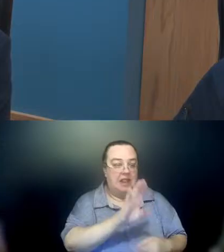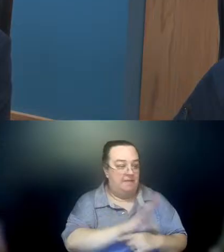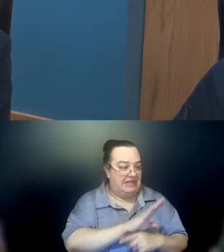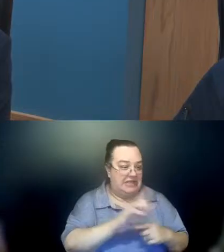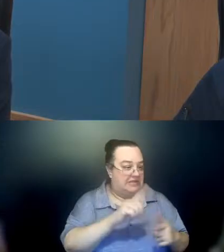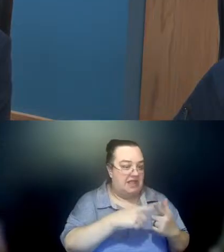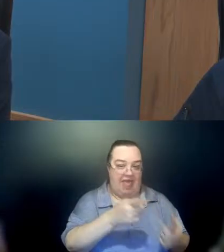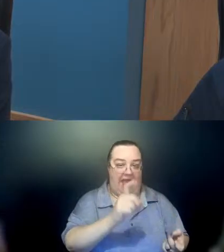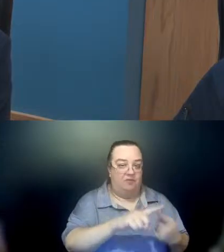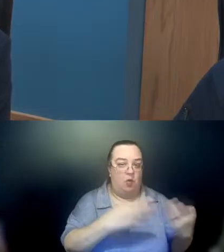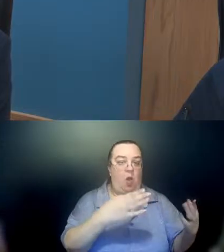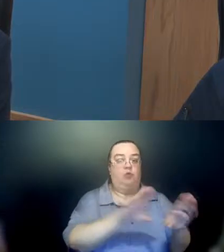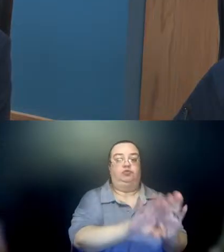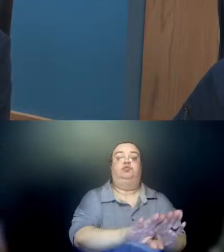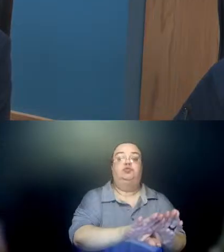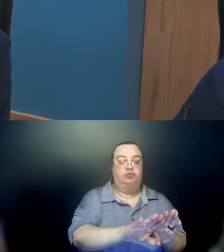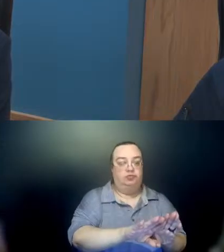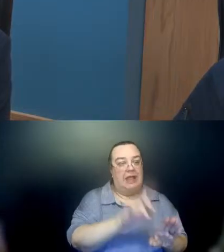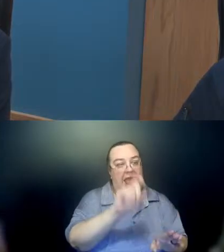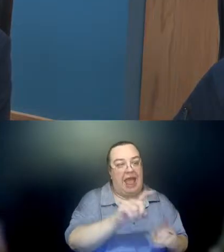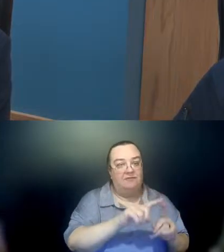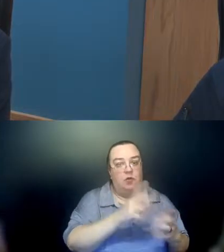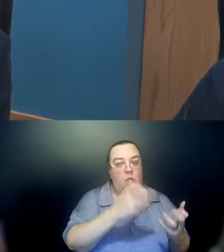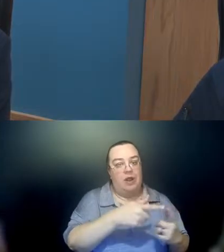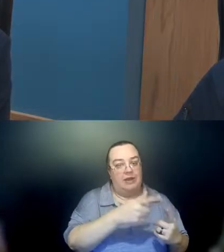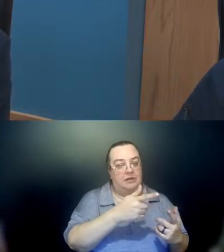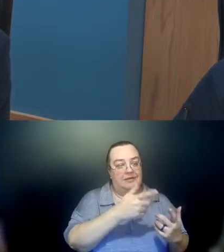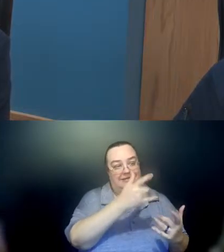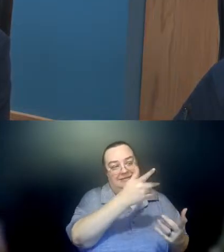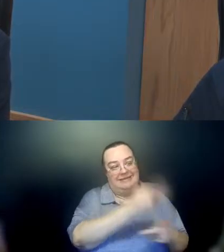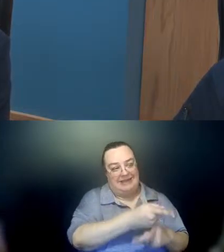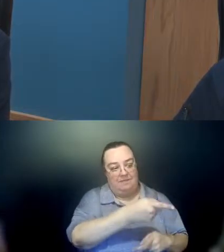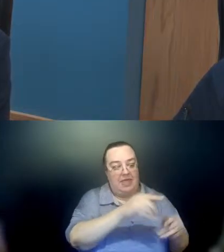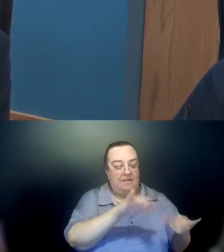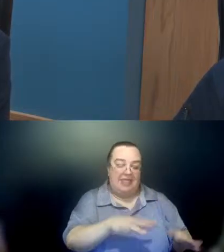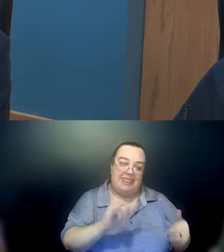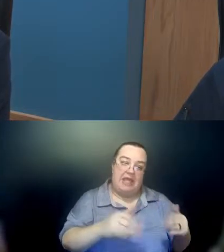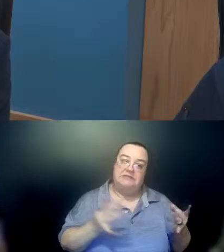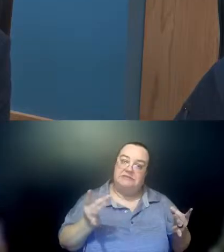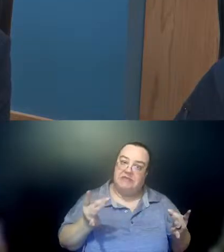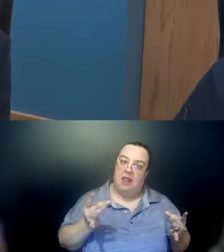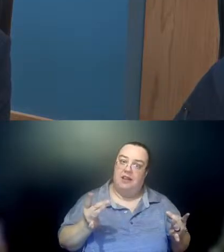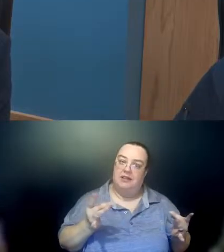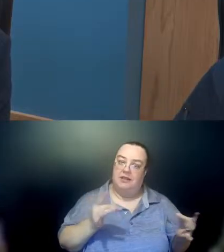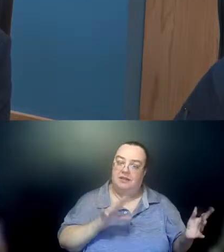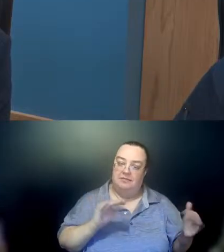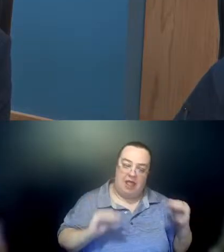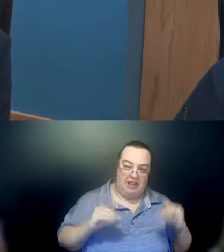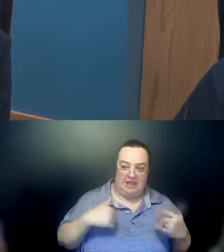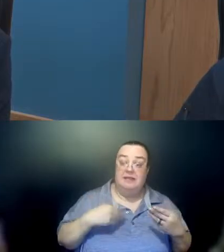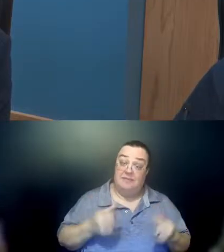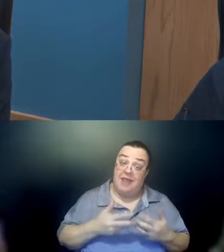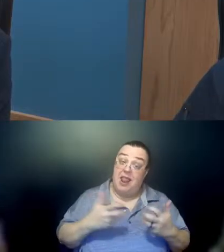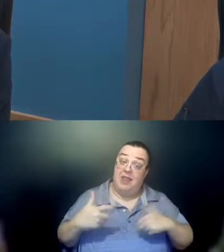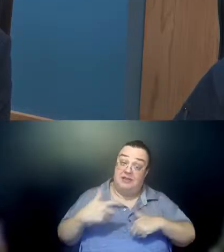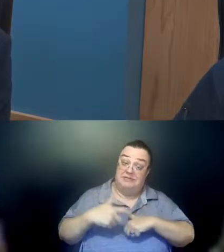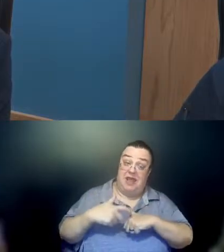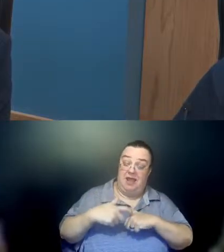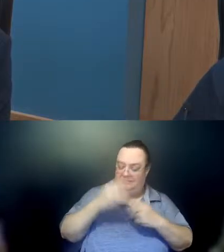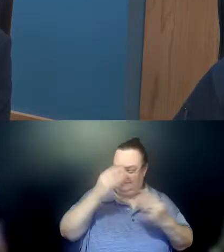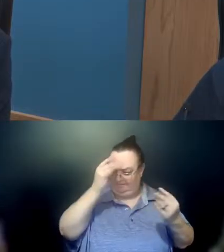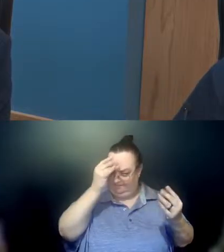right? We also have to attract them, and that is the delicate balance. So I've been spending a lot of time thinking about